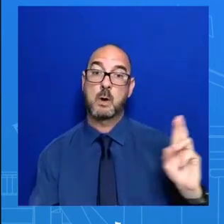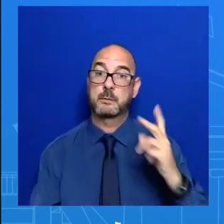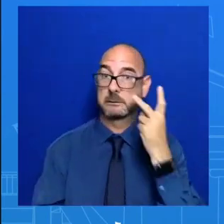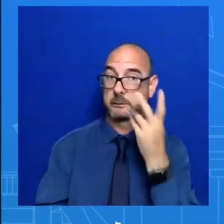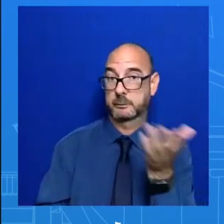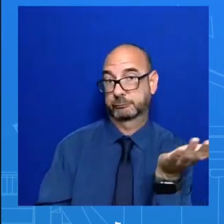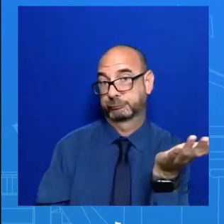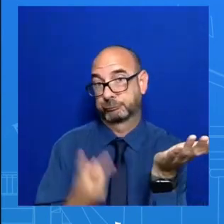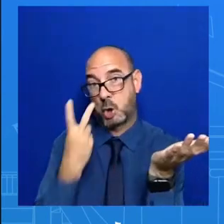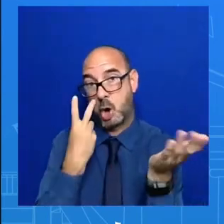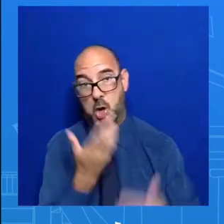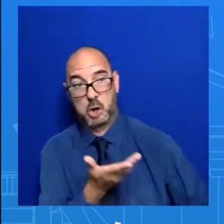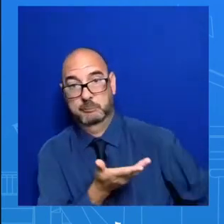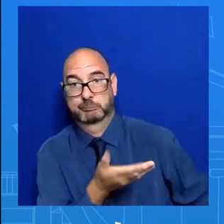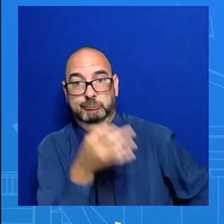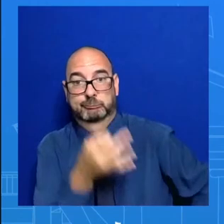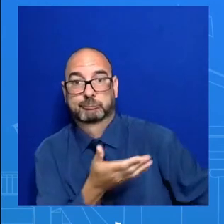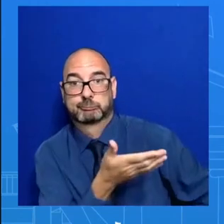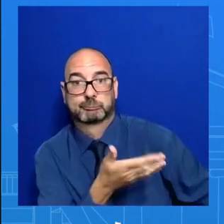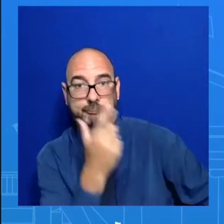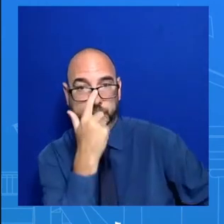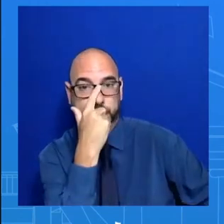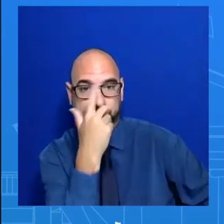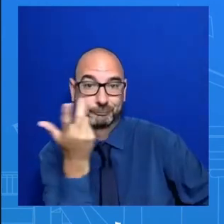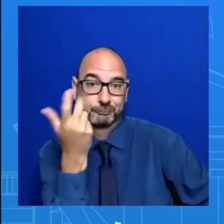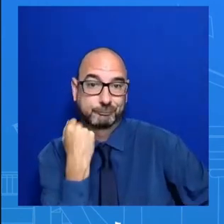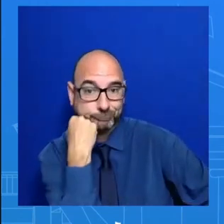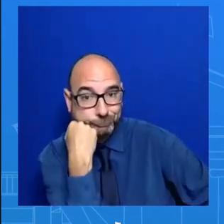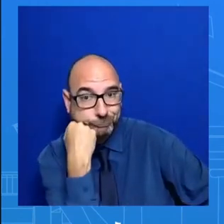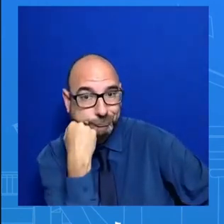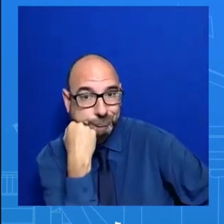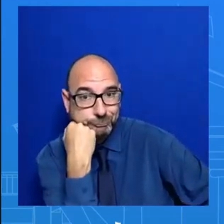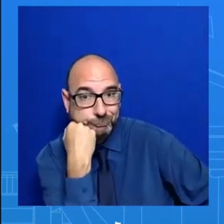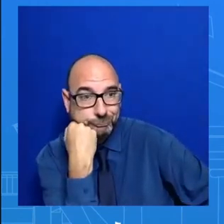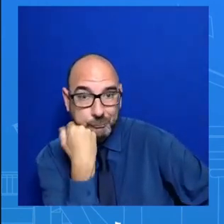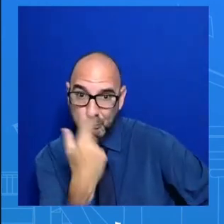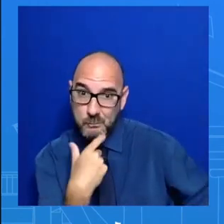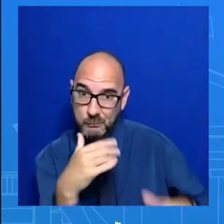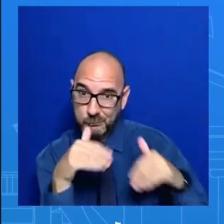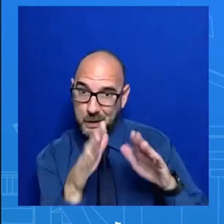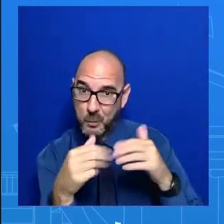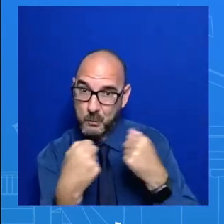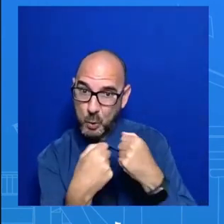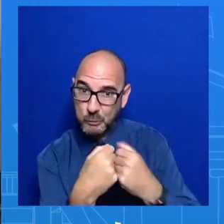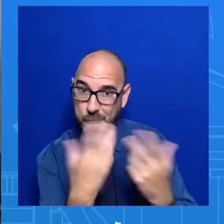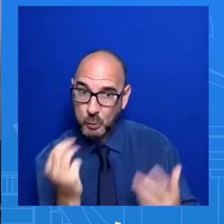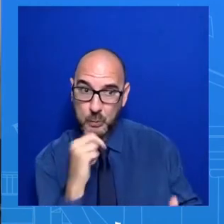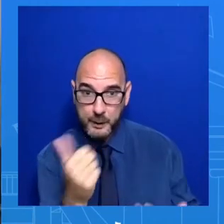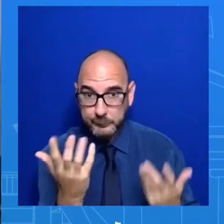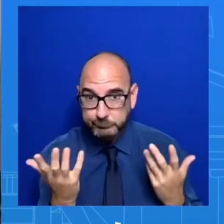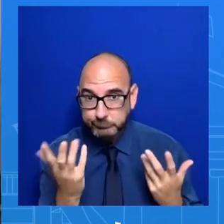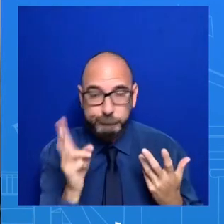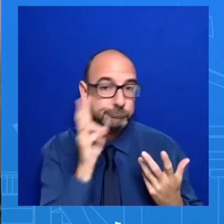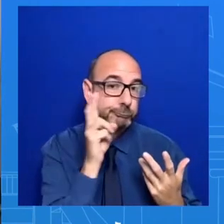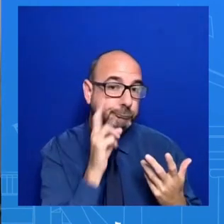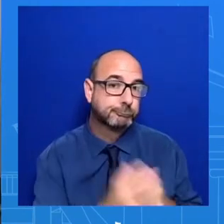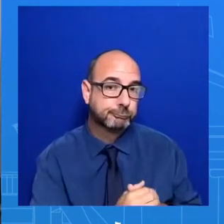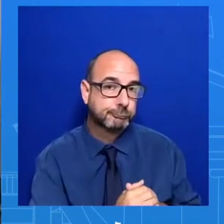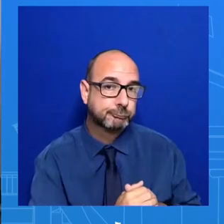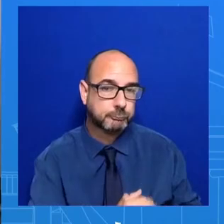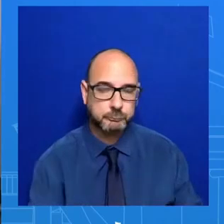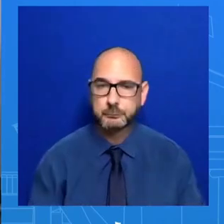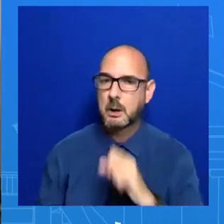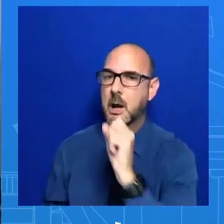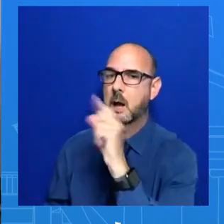to decide if they want to deal with this issue that matters, again, to majority of Americans. You opened the briefing by saying it's up to Republicans to do